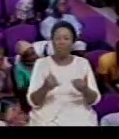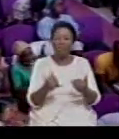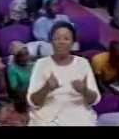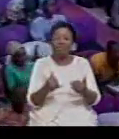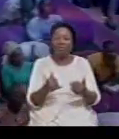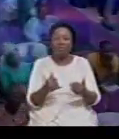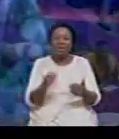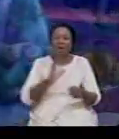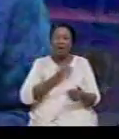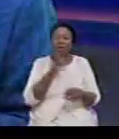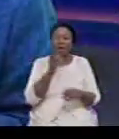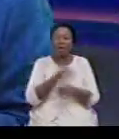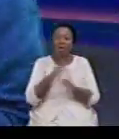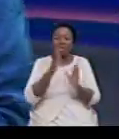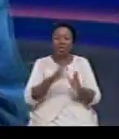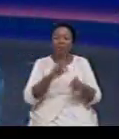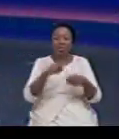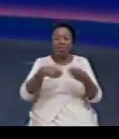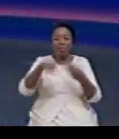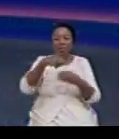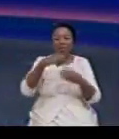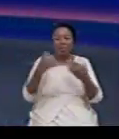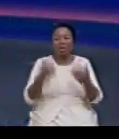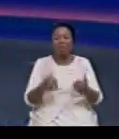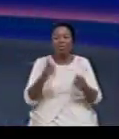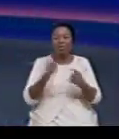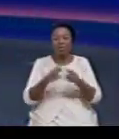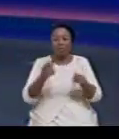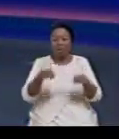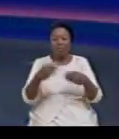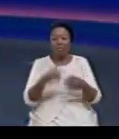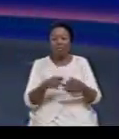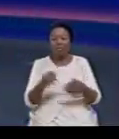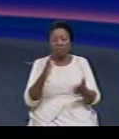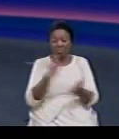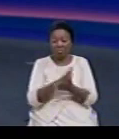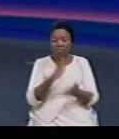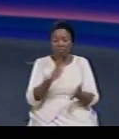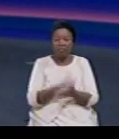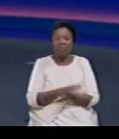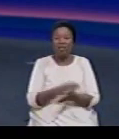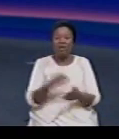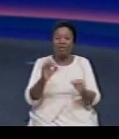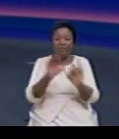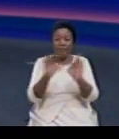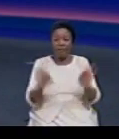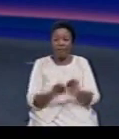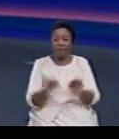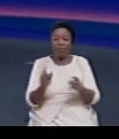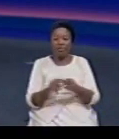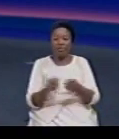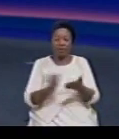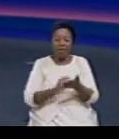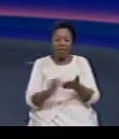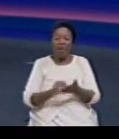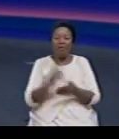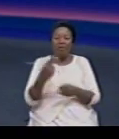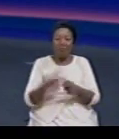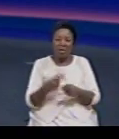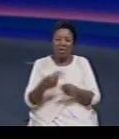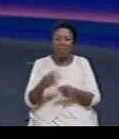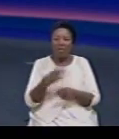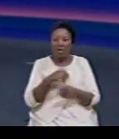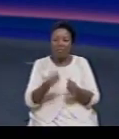our counselors will go around now and they give you the sleeves to fill and say the correct thing, do